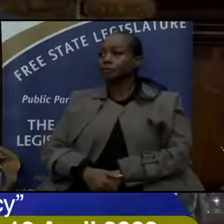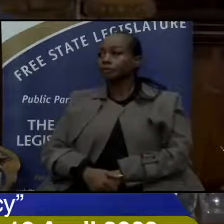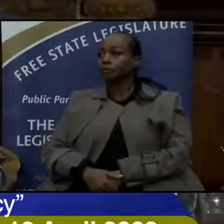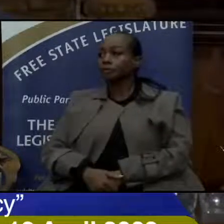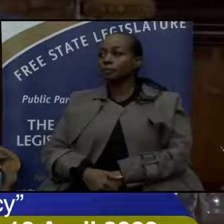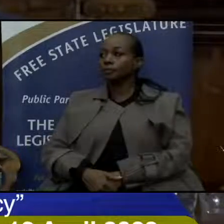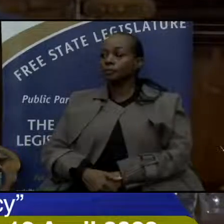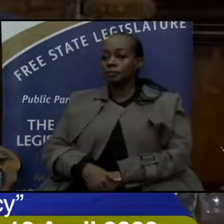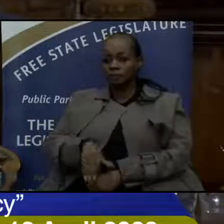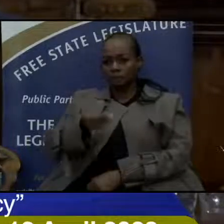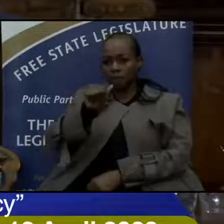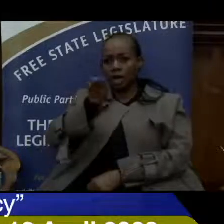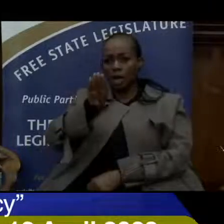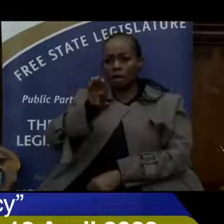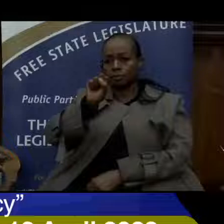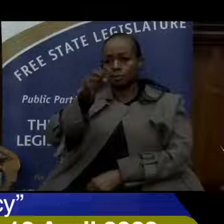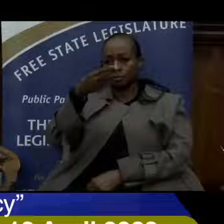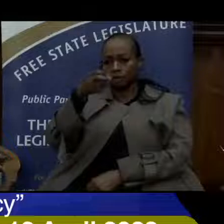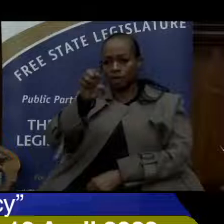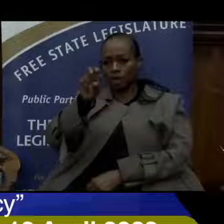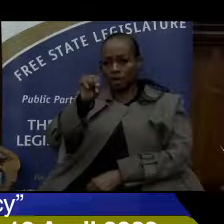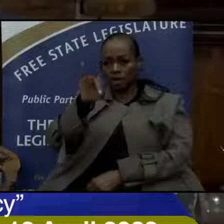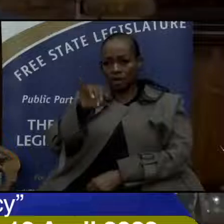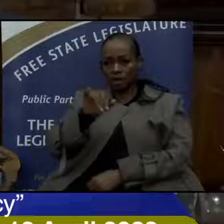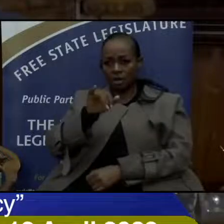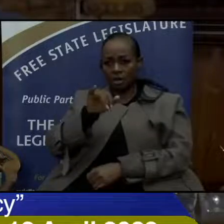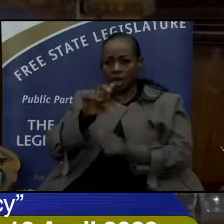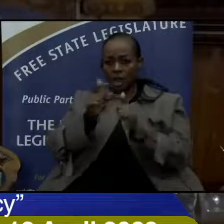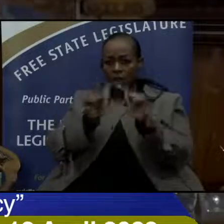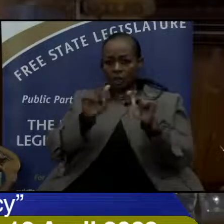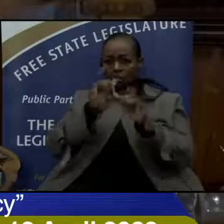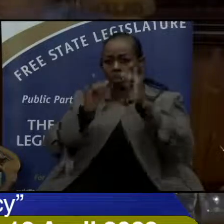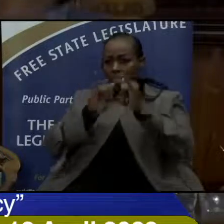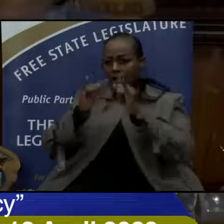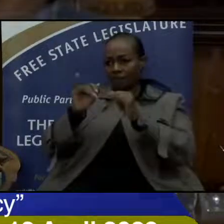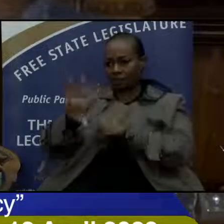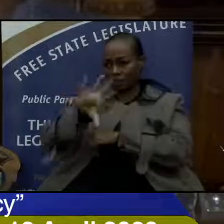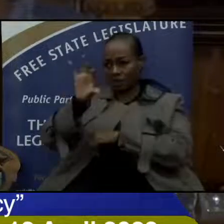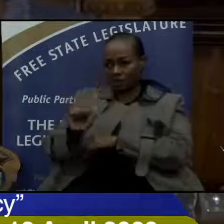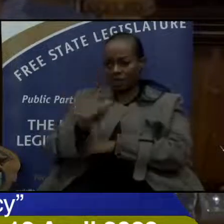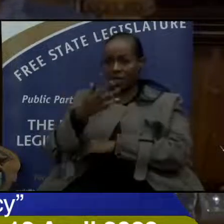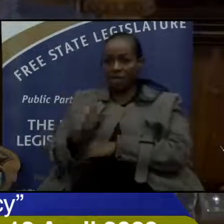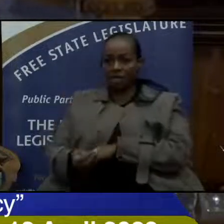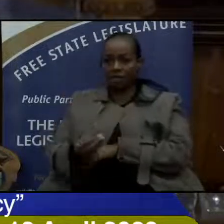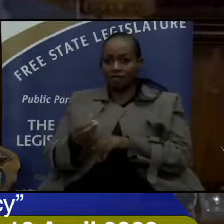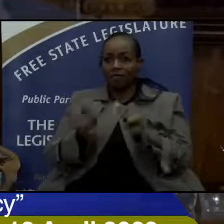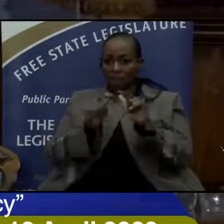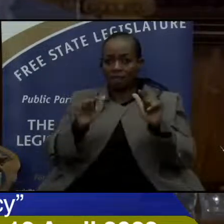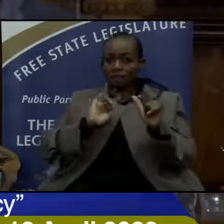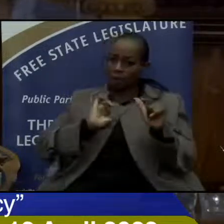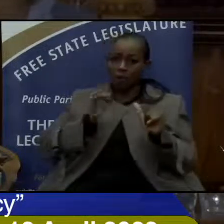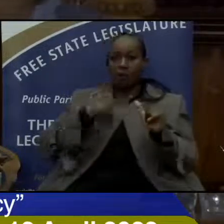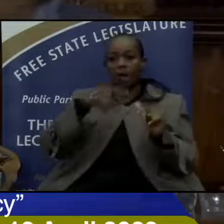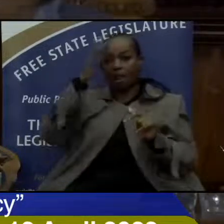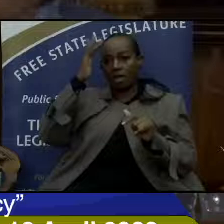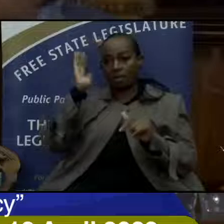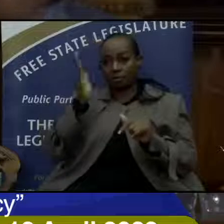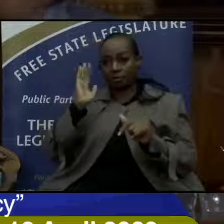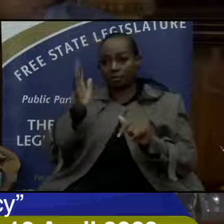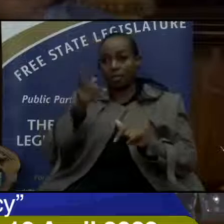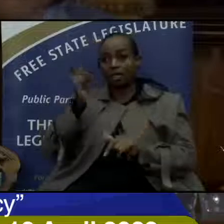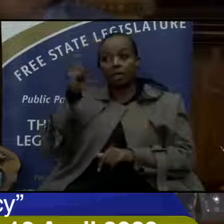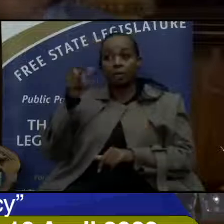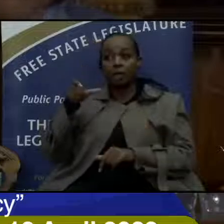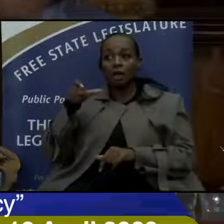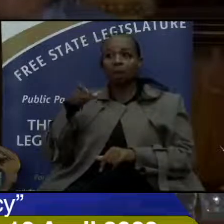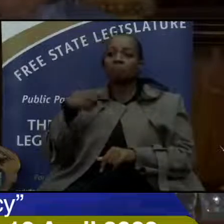Yeah, Absheni. Got 11 languages, official. We talk all of them. Speaker,